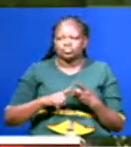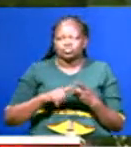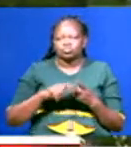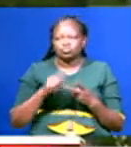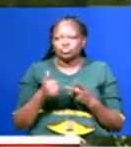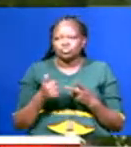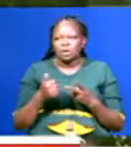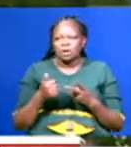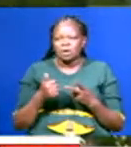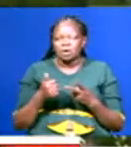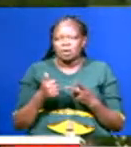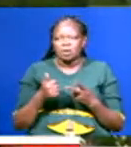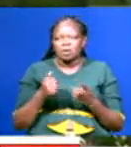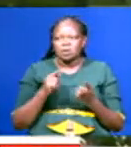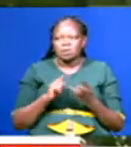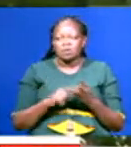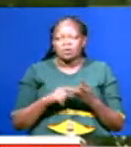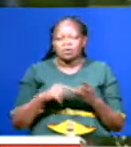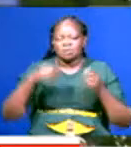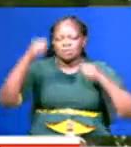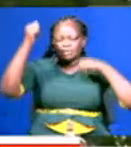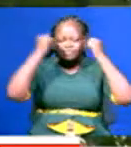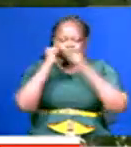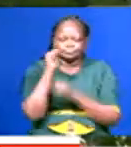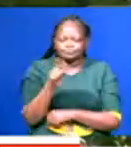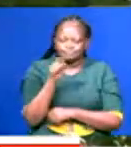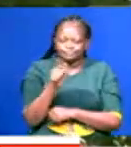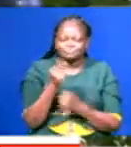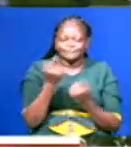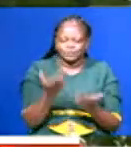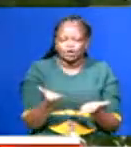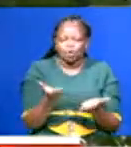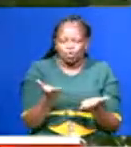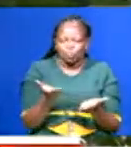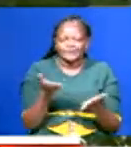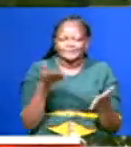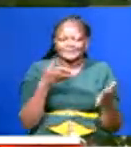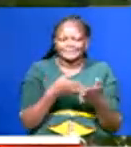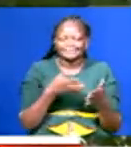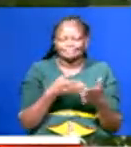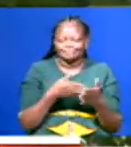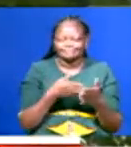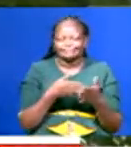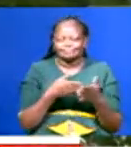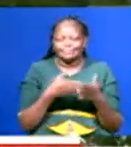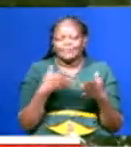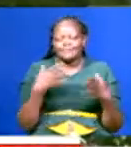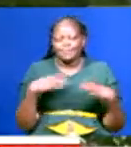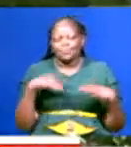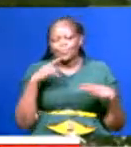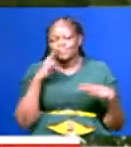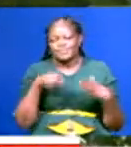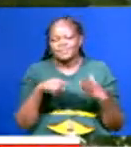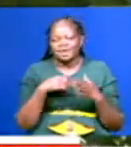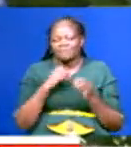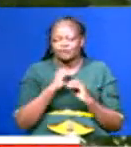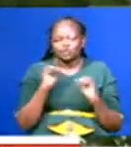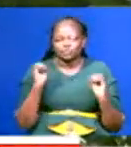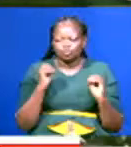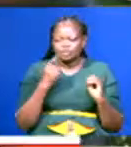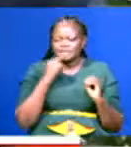the Kenya Defence Forces instead are now running against the innocent people of Turkana County. That is my